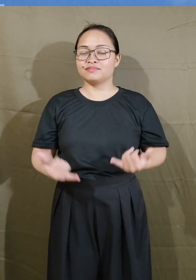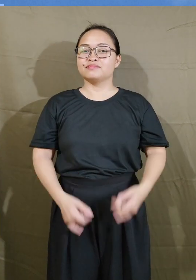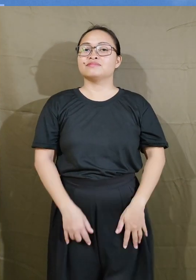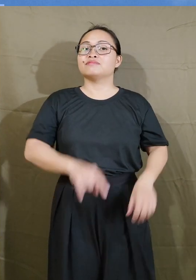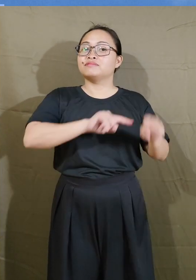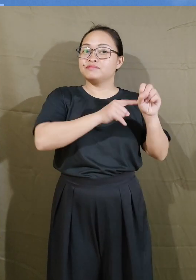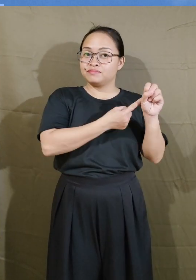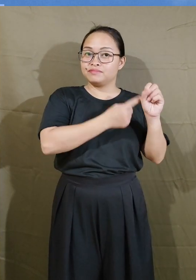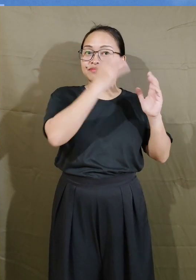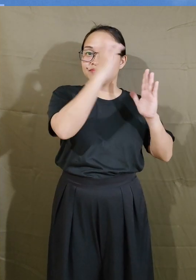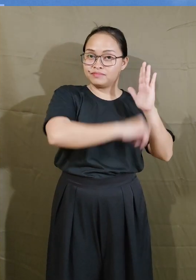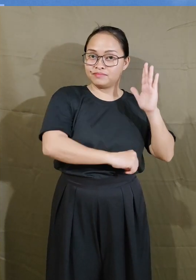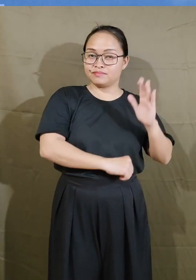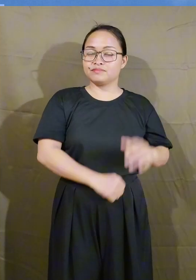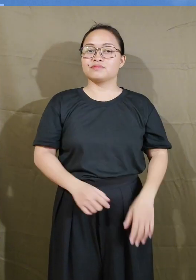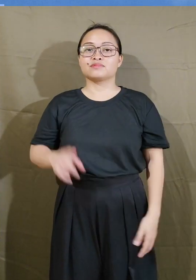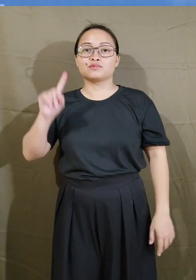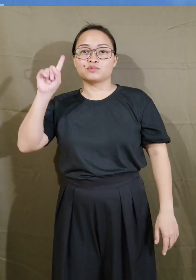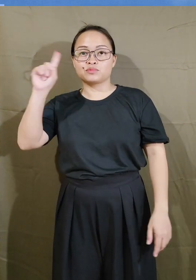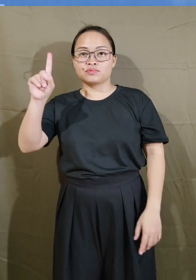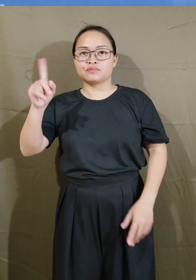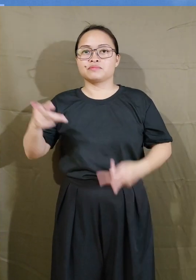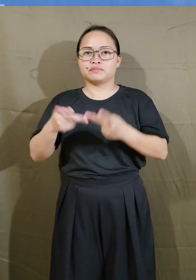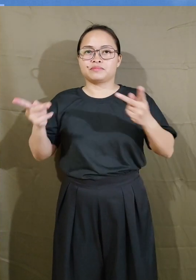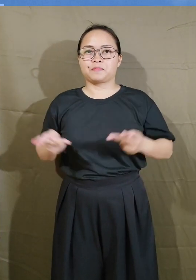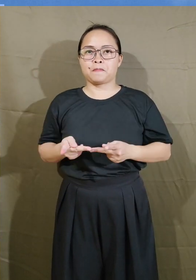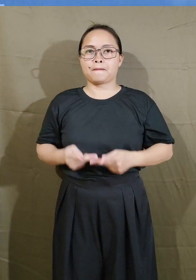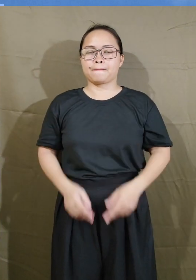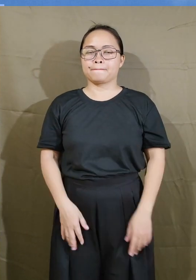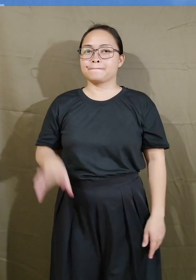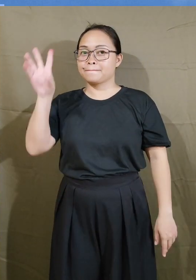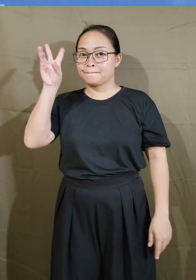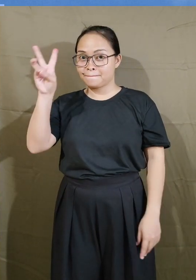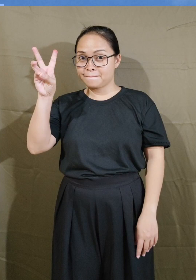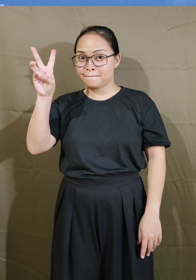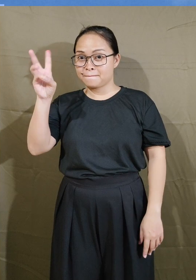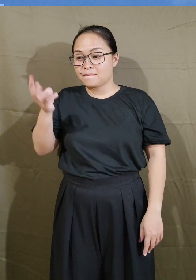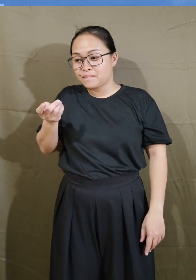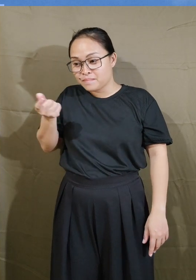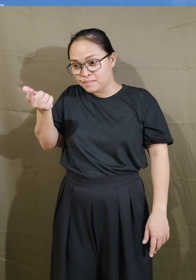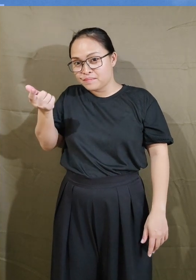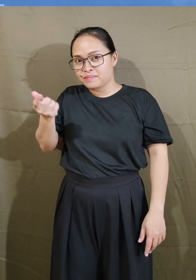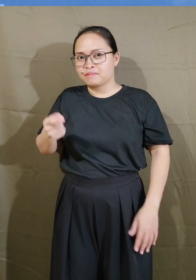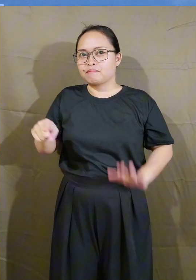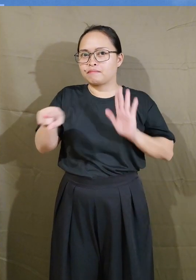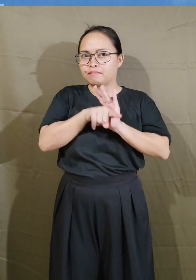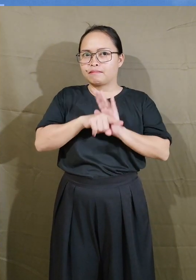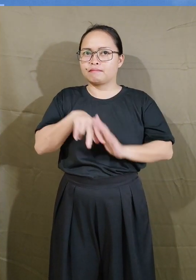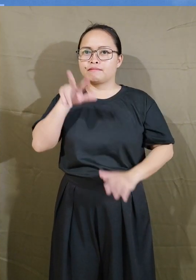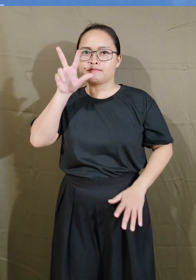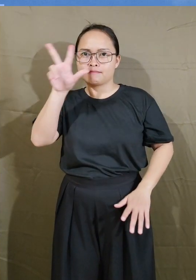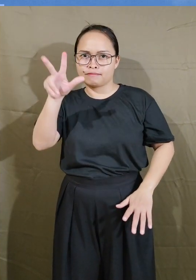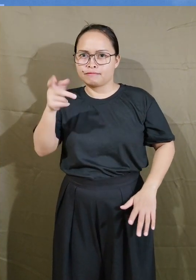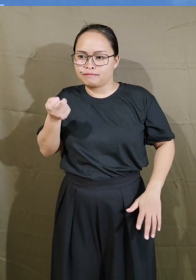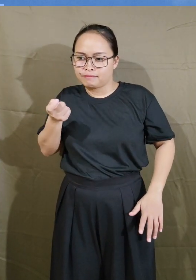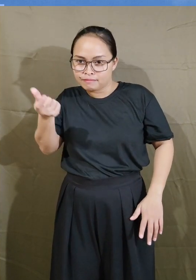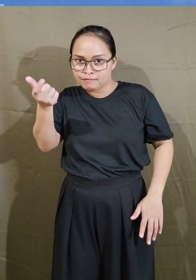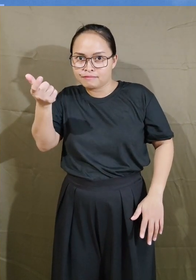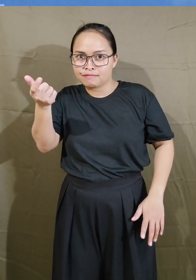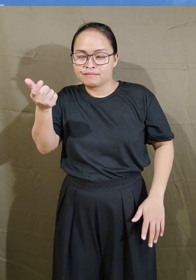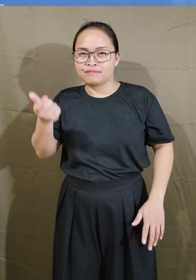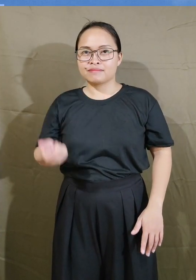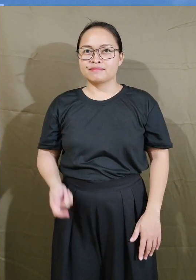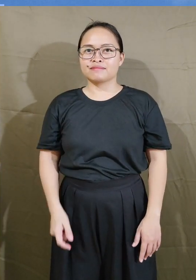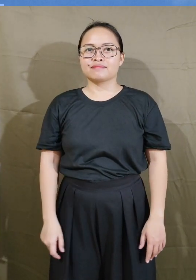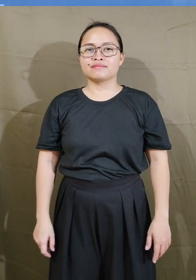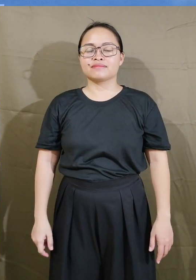Now let's start subtracting in ones place. 6 marbles minus 3 marbles.